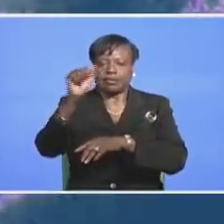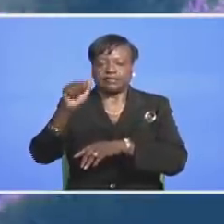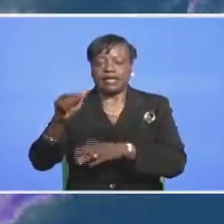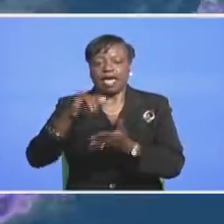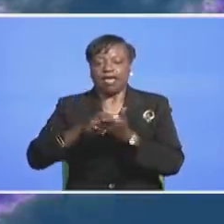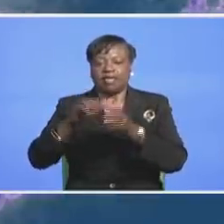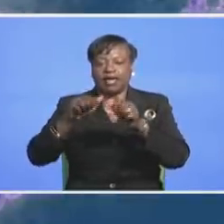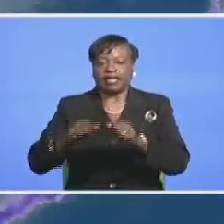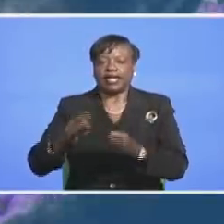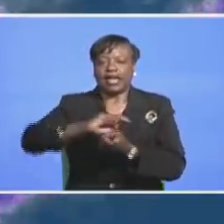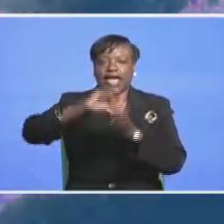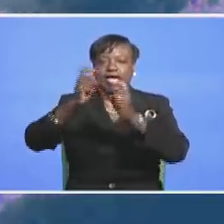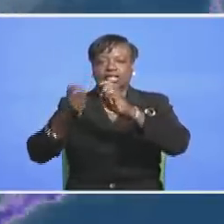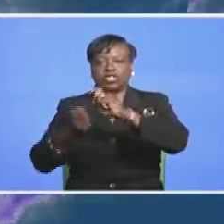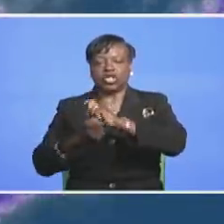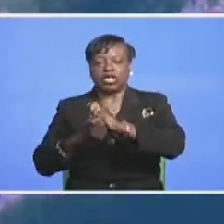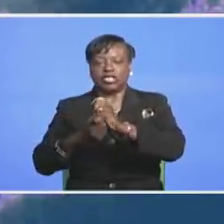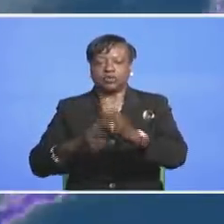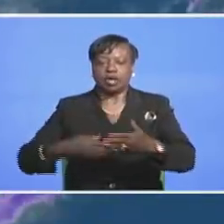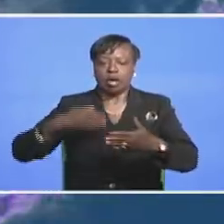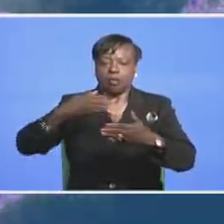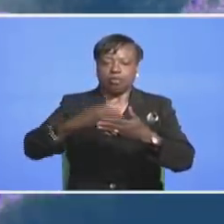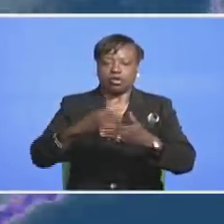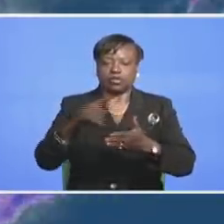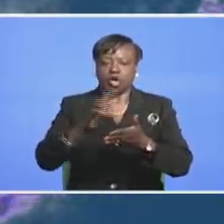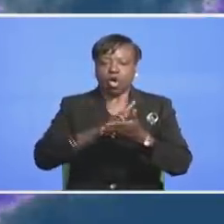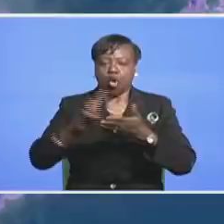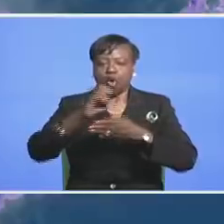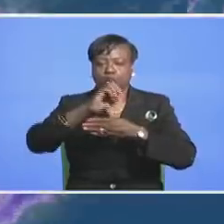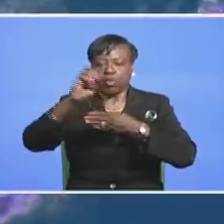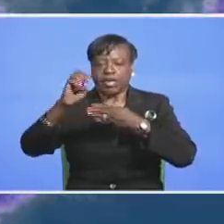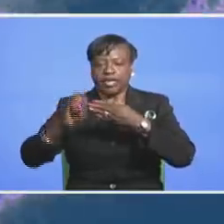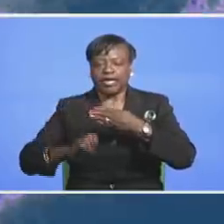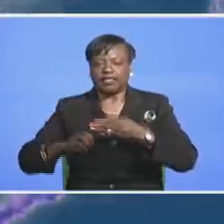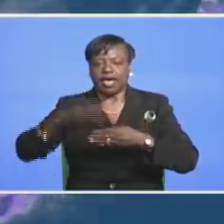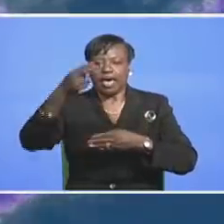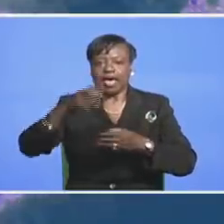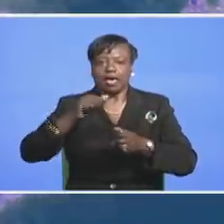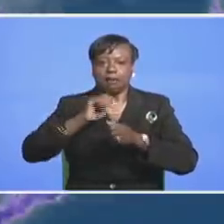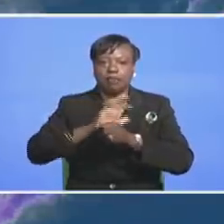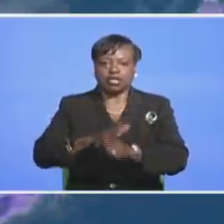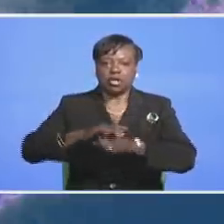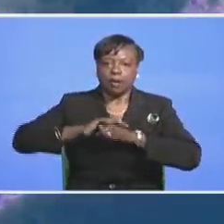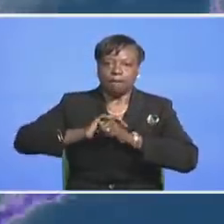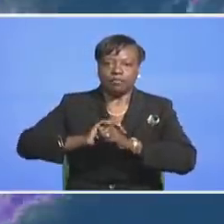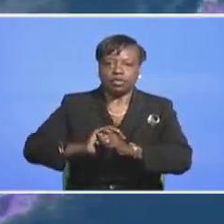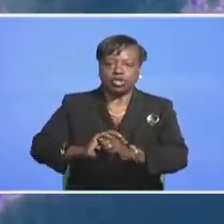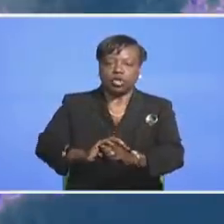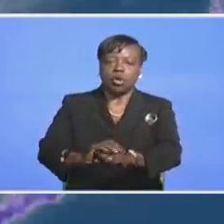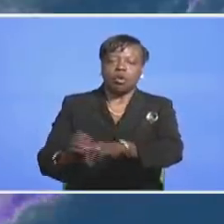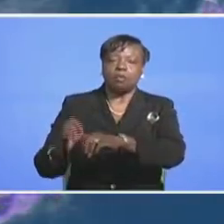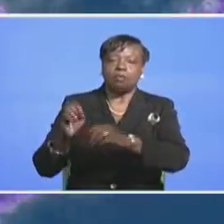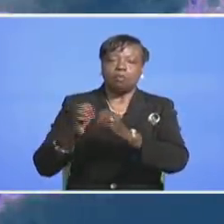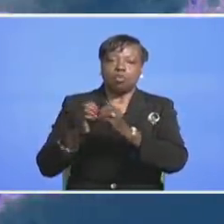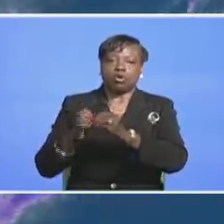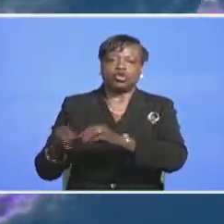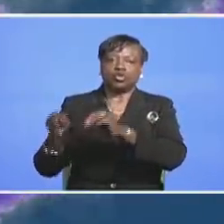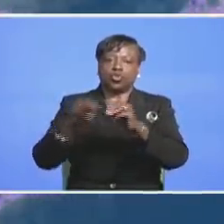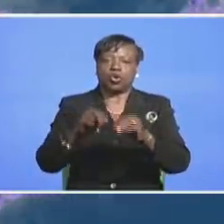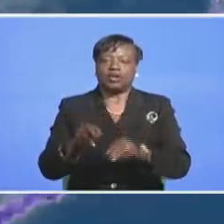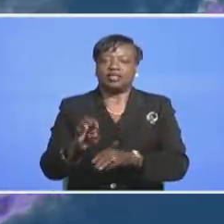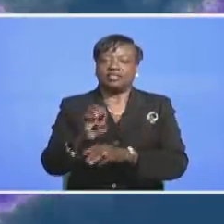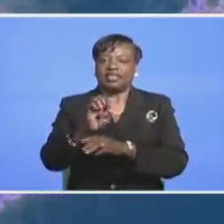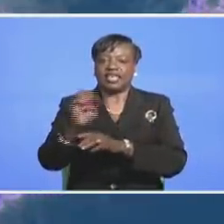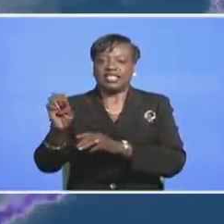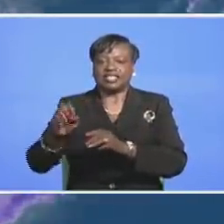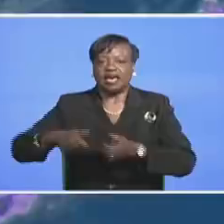we approach the weekend. Reason being, we expect that high pressure to push more towards the east, and that will allow this low pressure